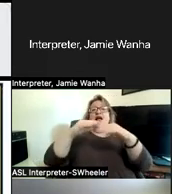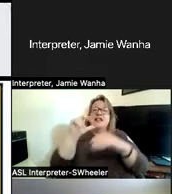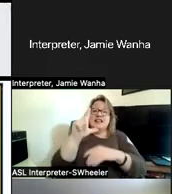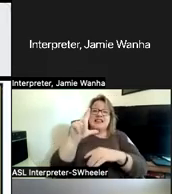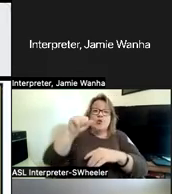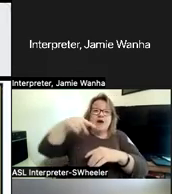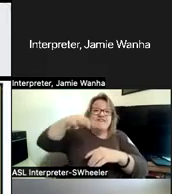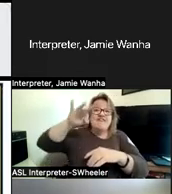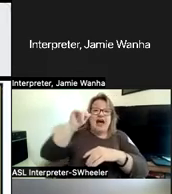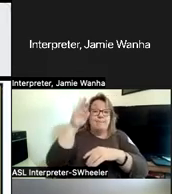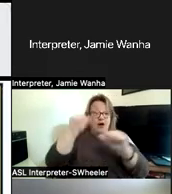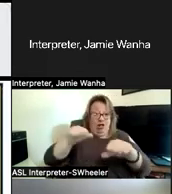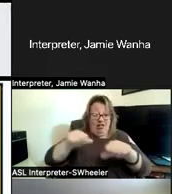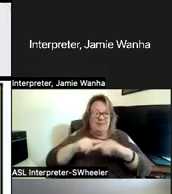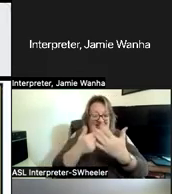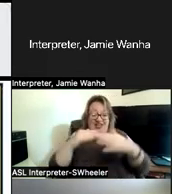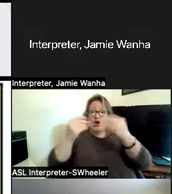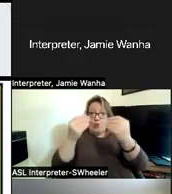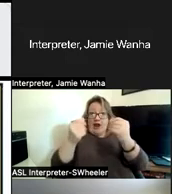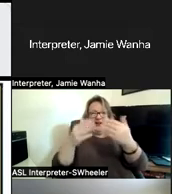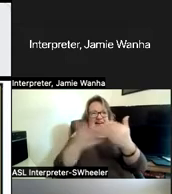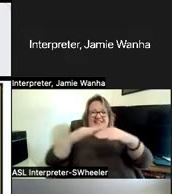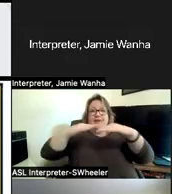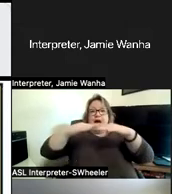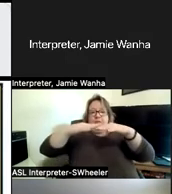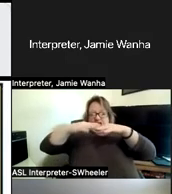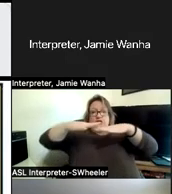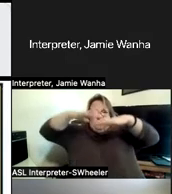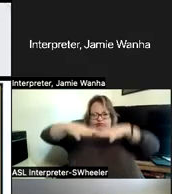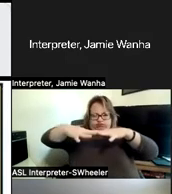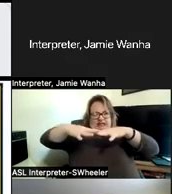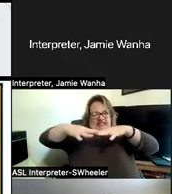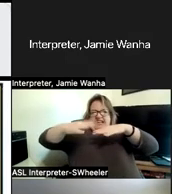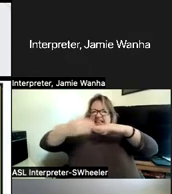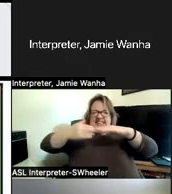have realized that is one of the most important effects.